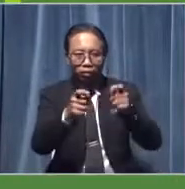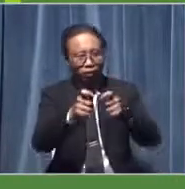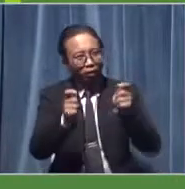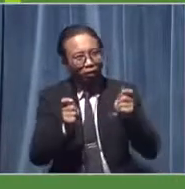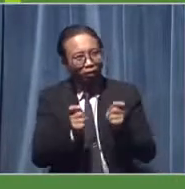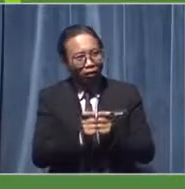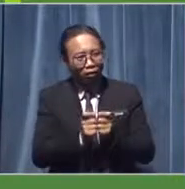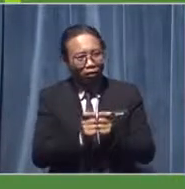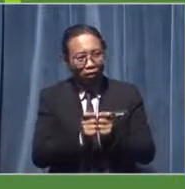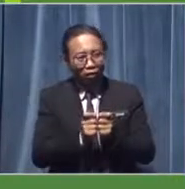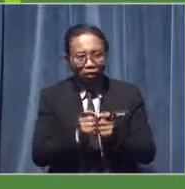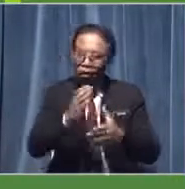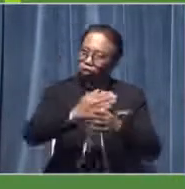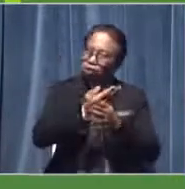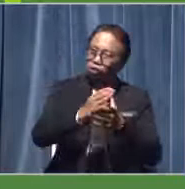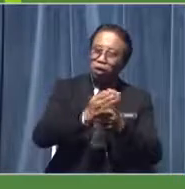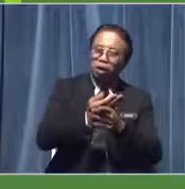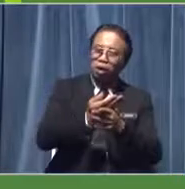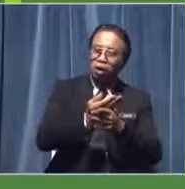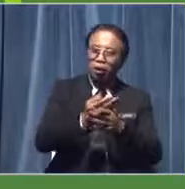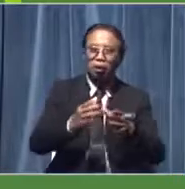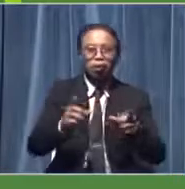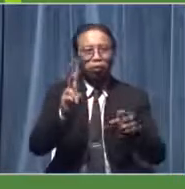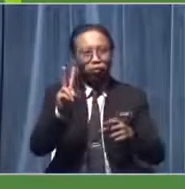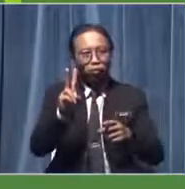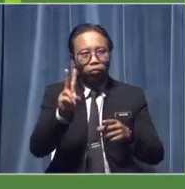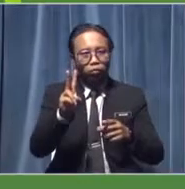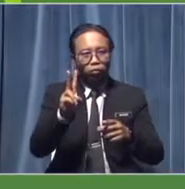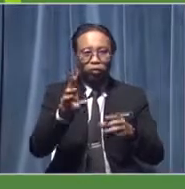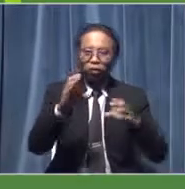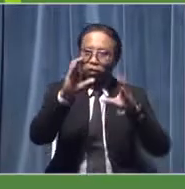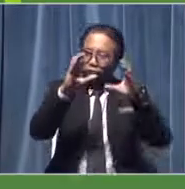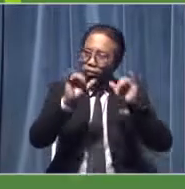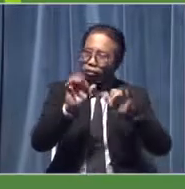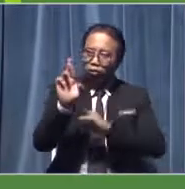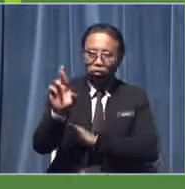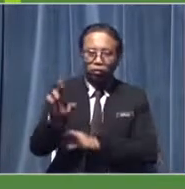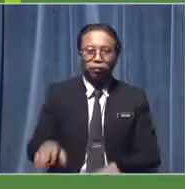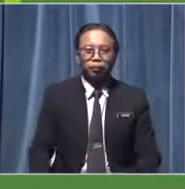shared between the two capacitors.